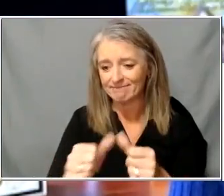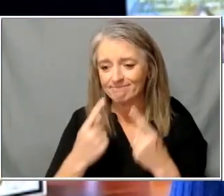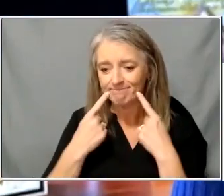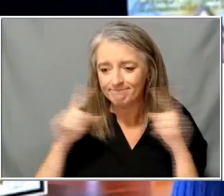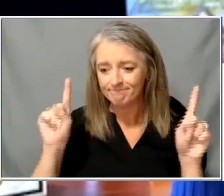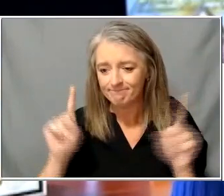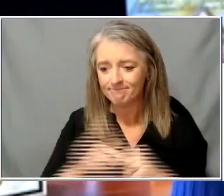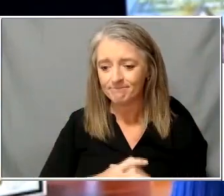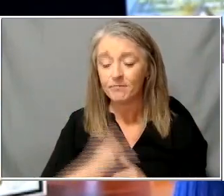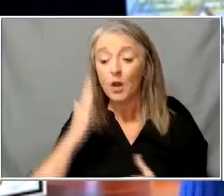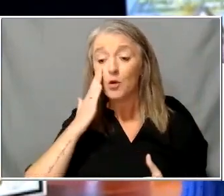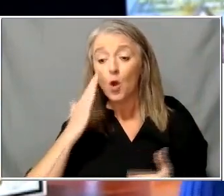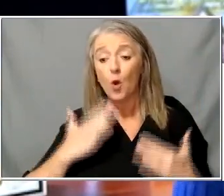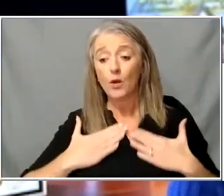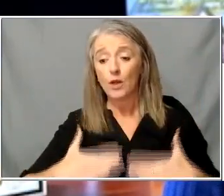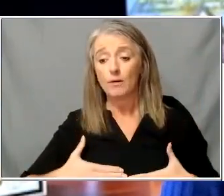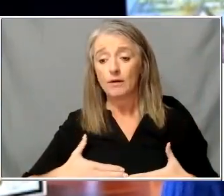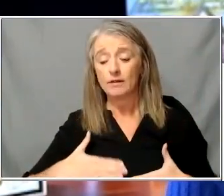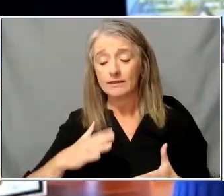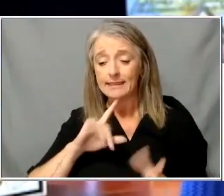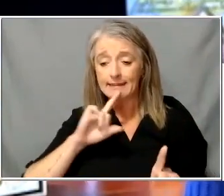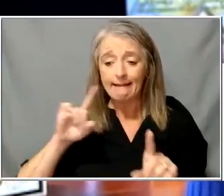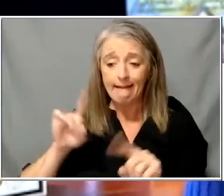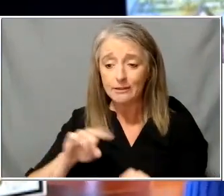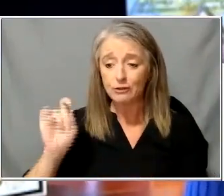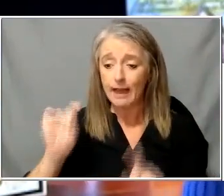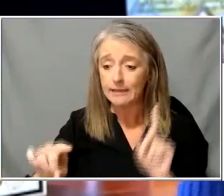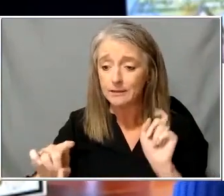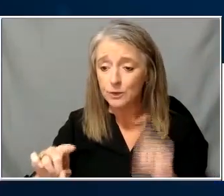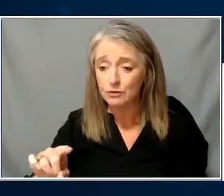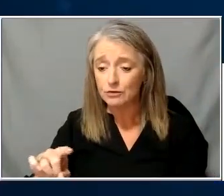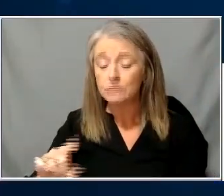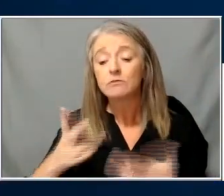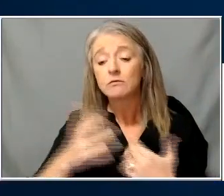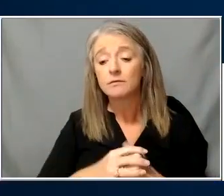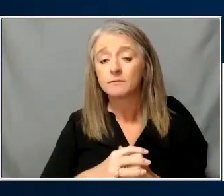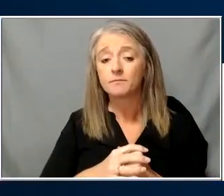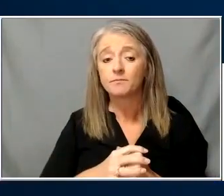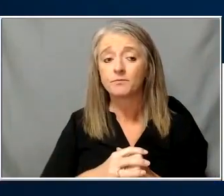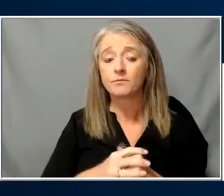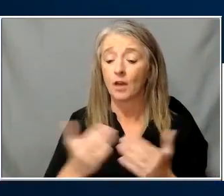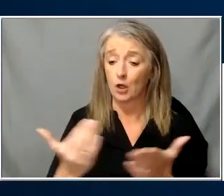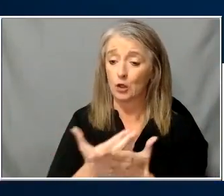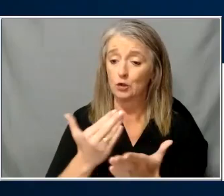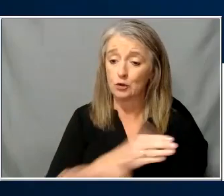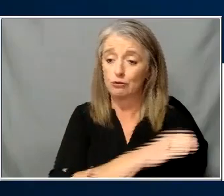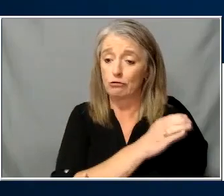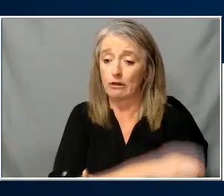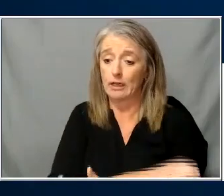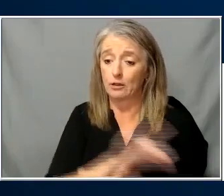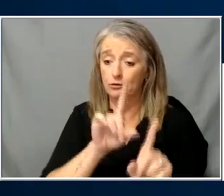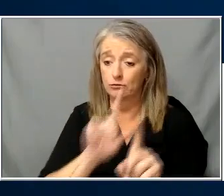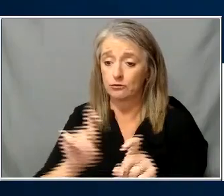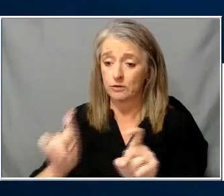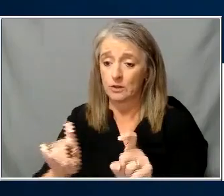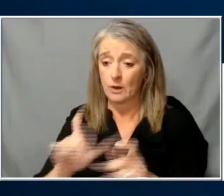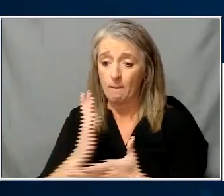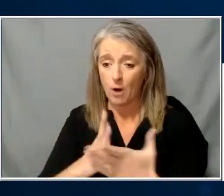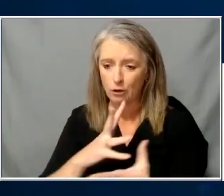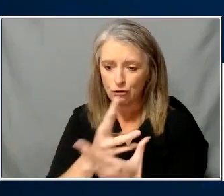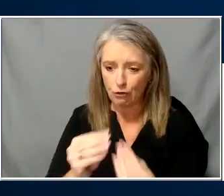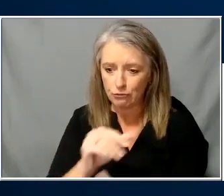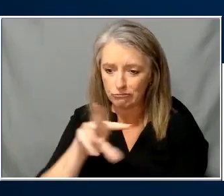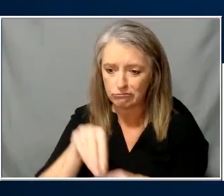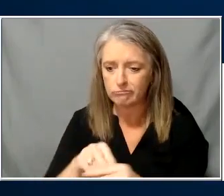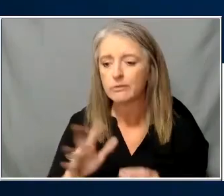your body and getting those answers and asking questions. Cynthia, you're on a new trial. You talked about you want to be part of the solution. You don't want to just stand